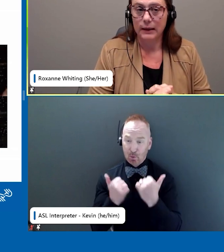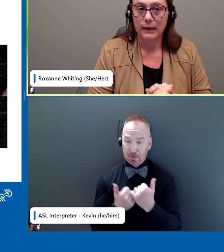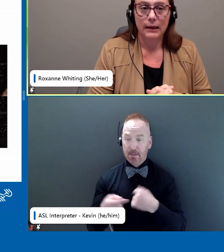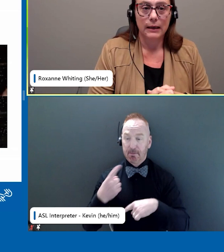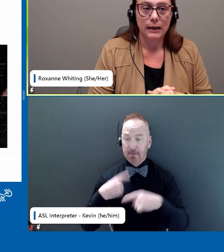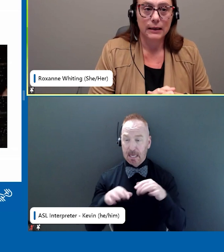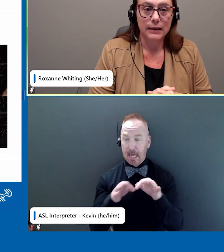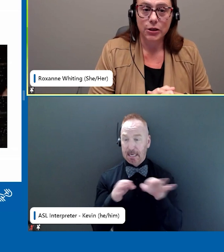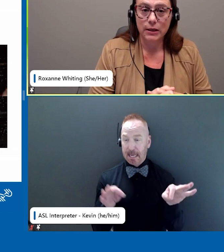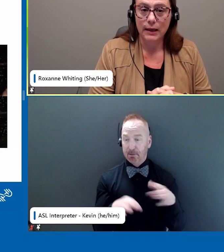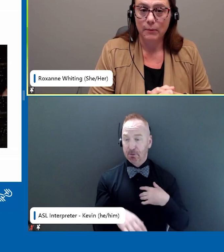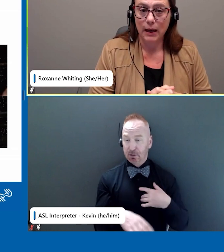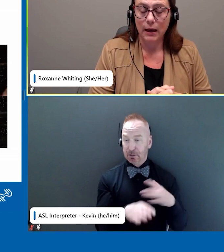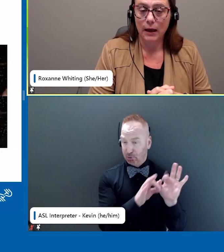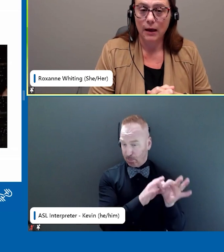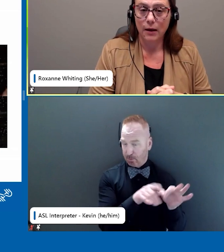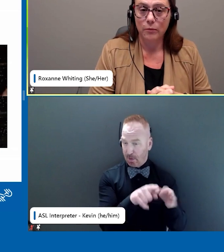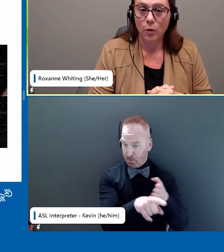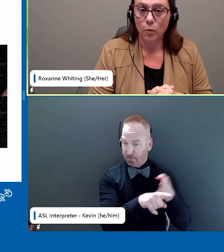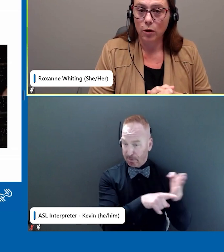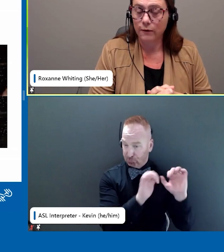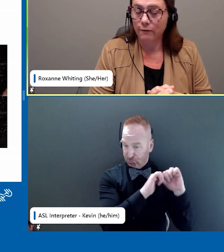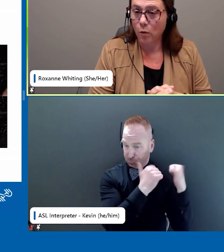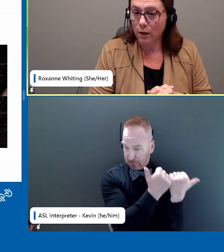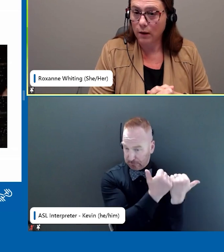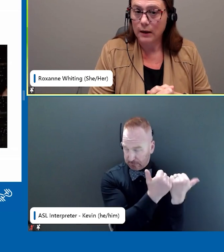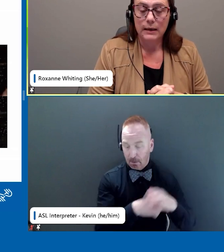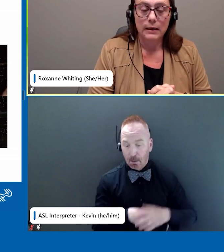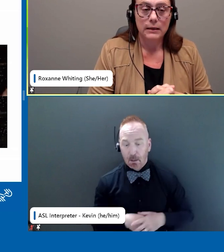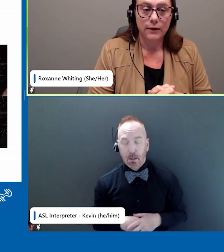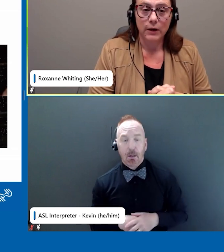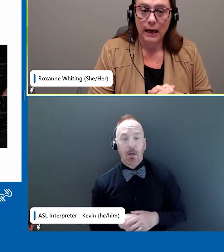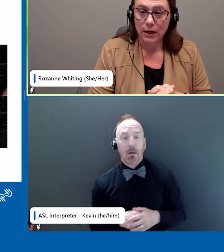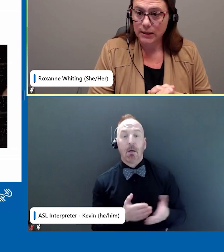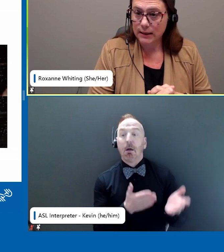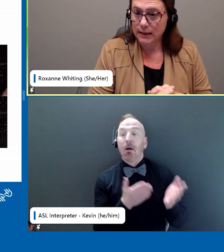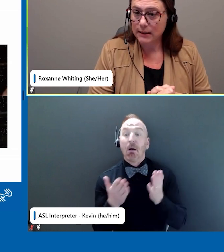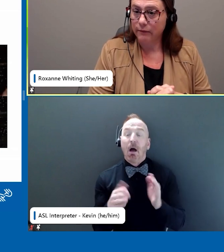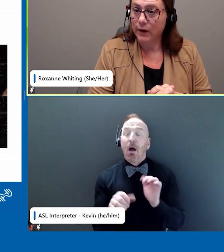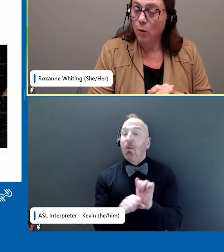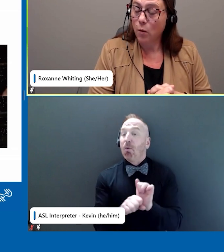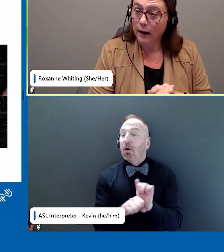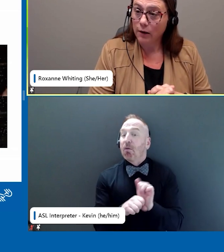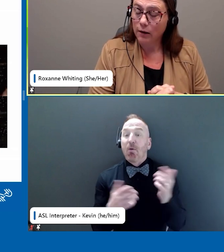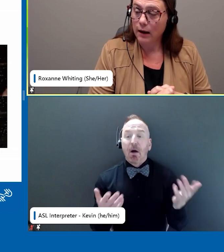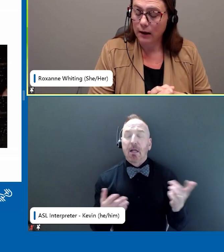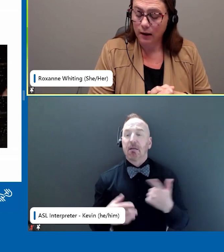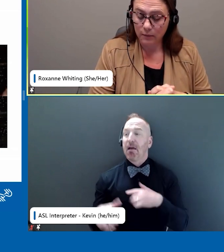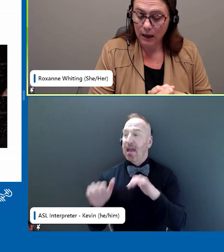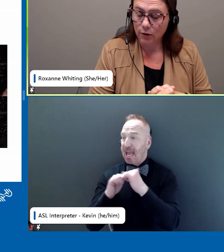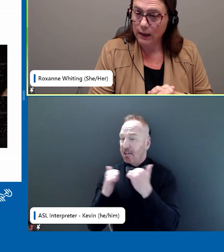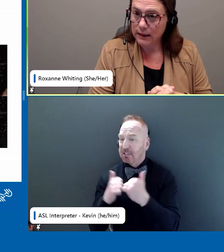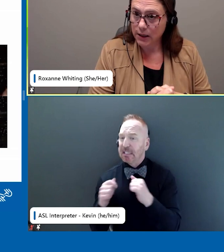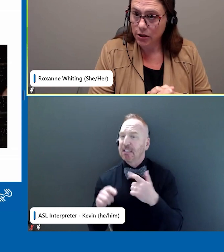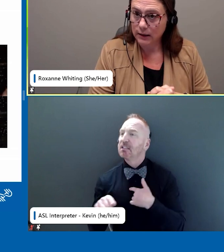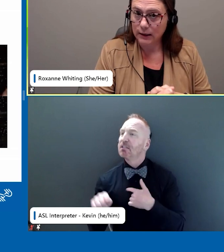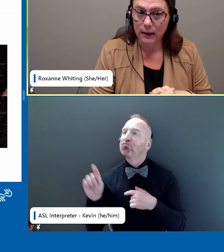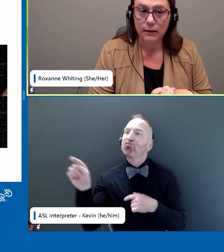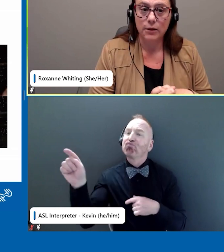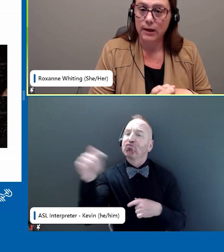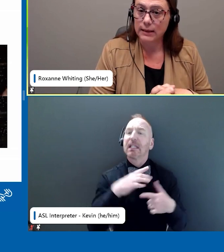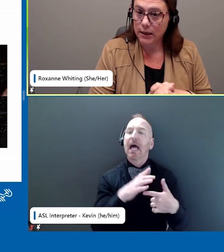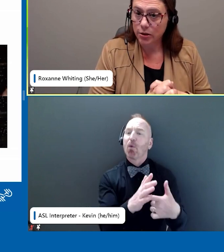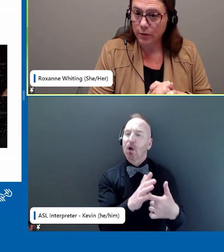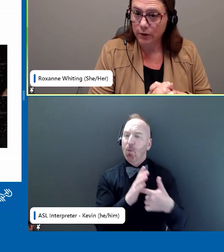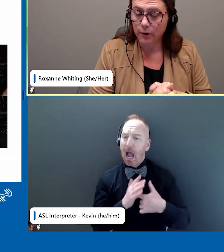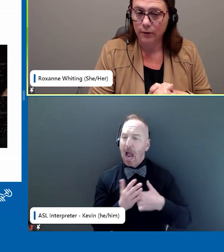association. In addition, they may work for different agencies that require accreditation, like